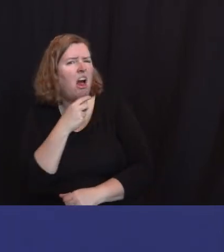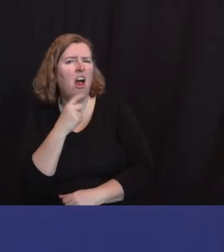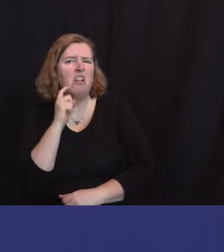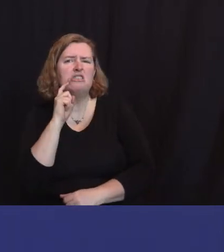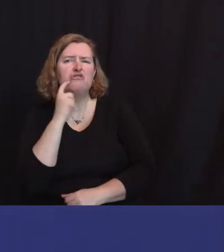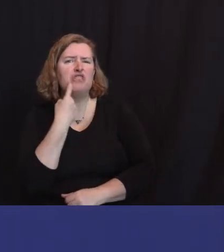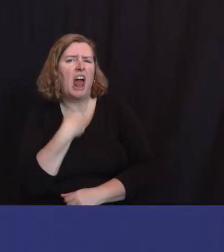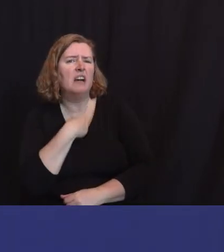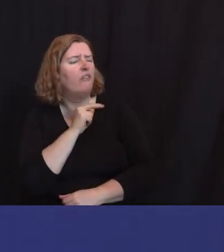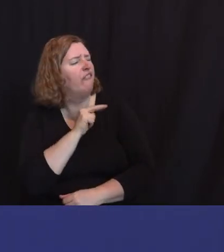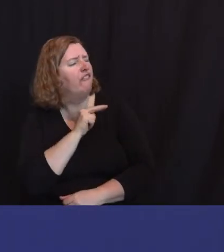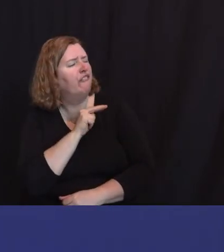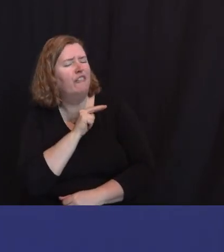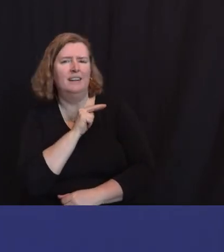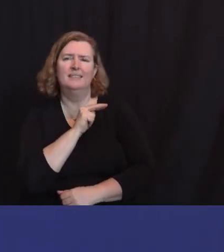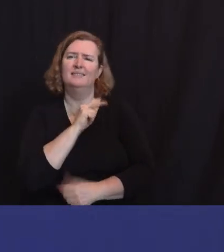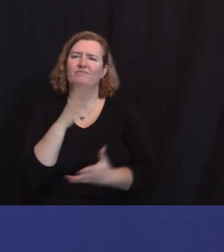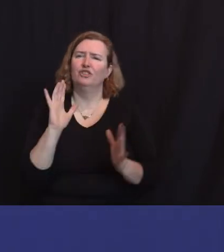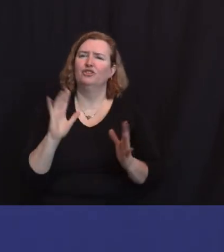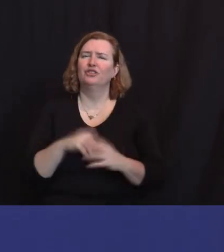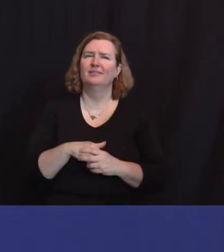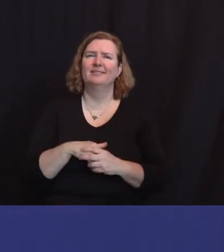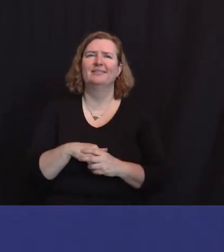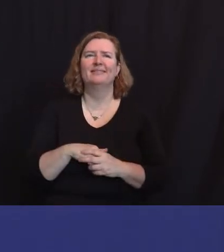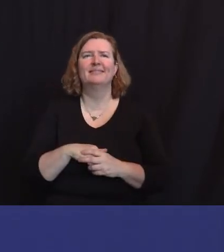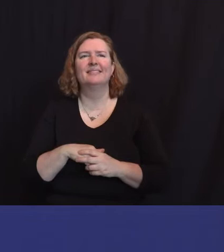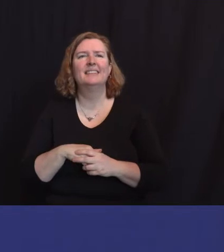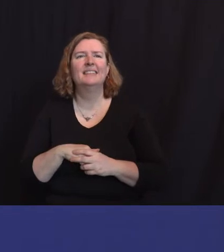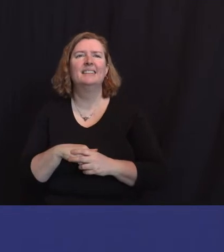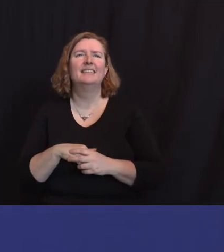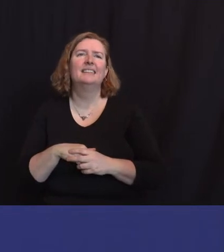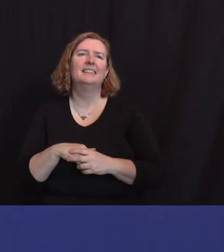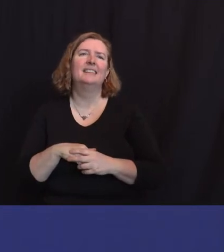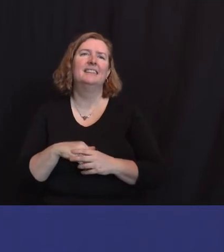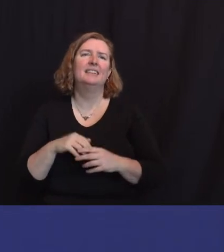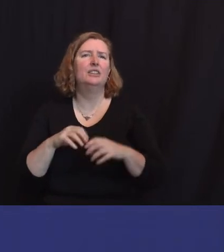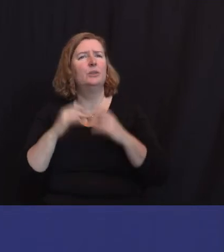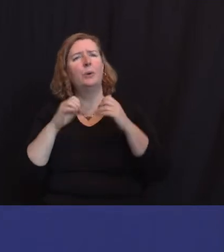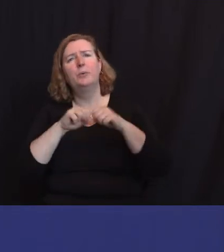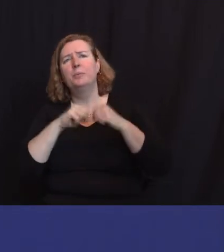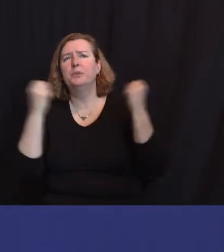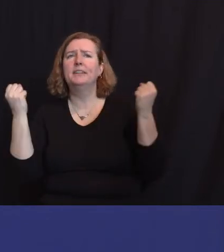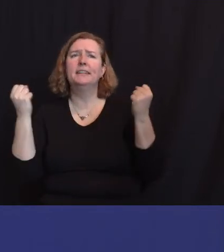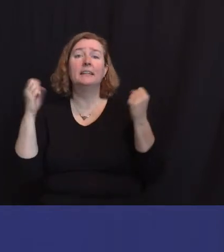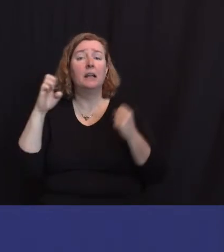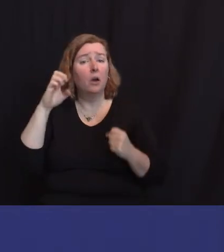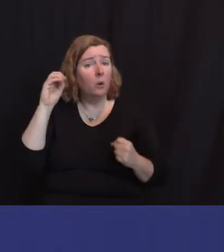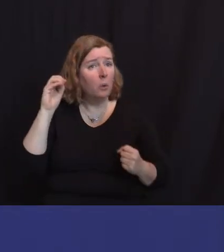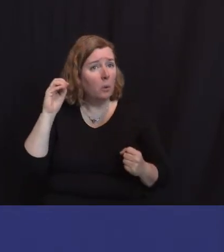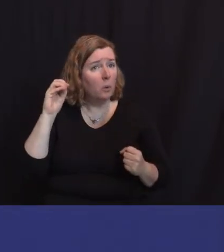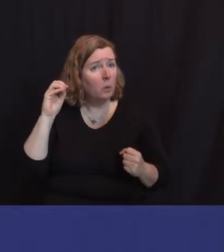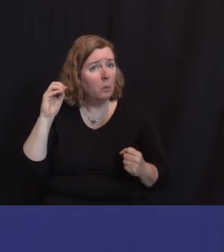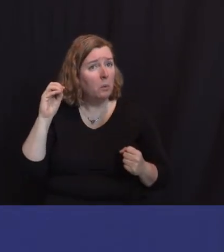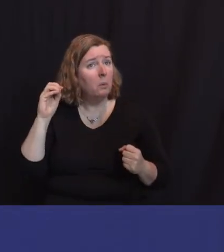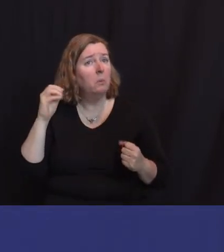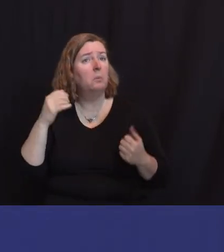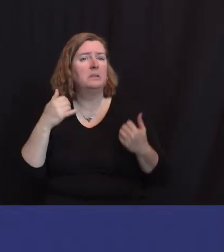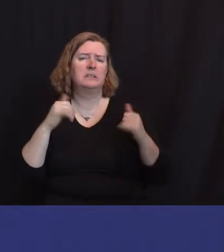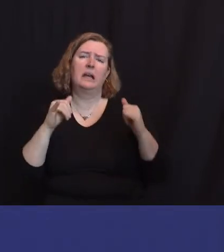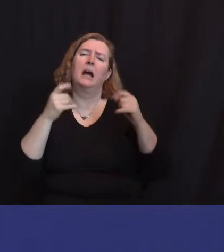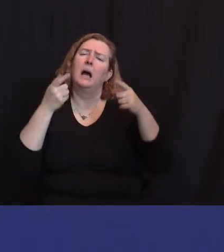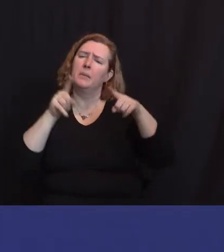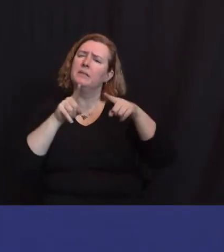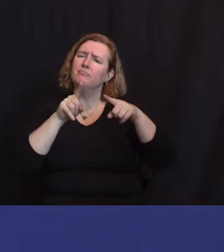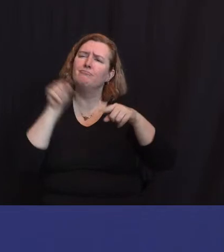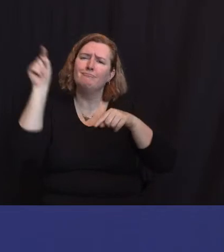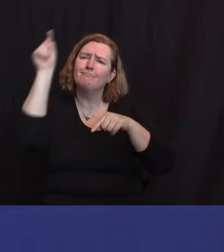of compliance violations does not mean, folks, that we're not out there in one form or another, whether it's at the local or county level or the